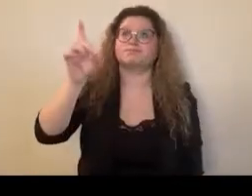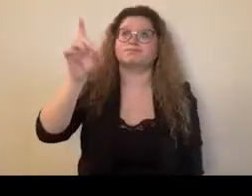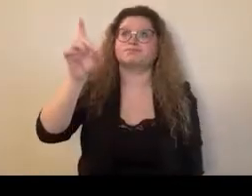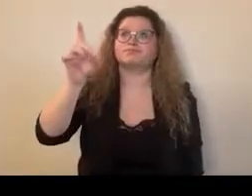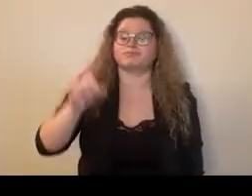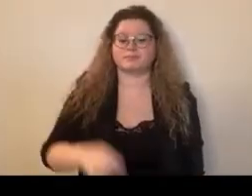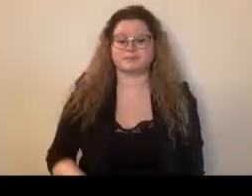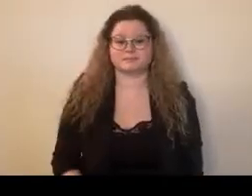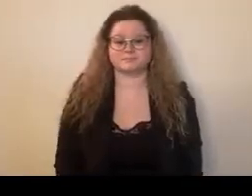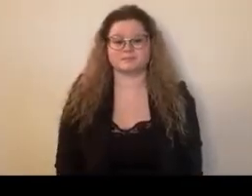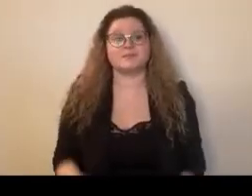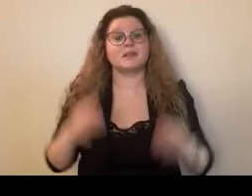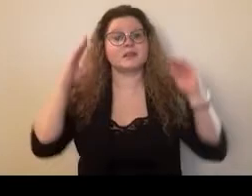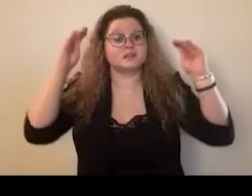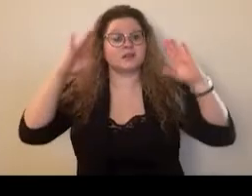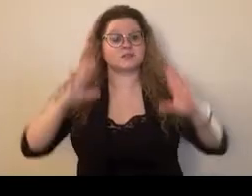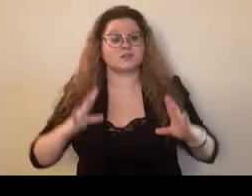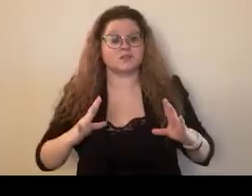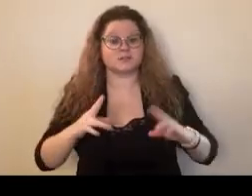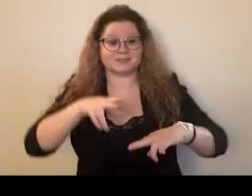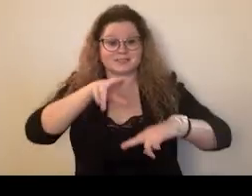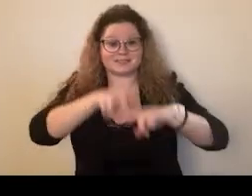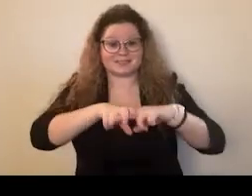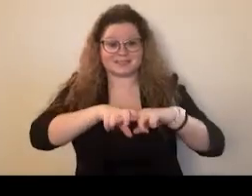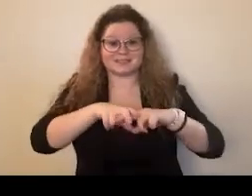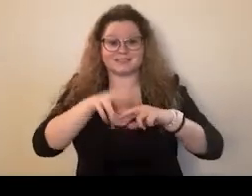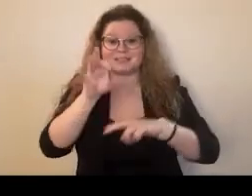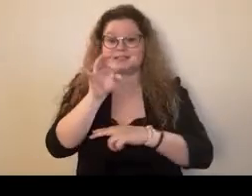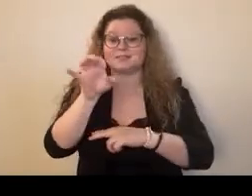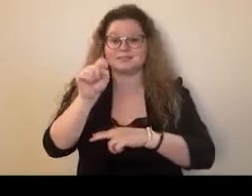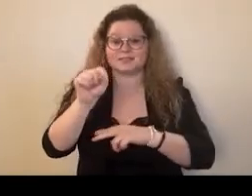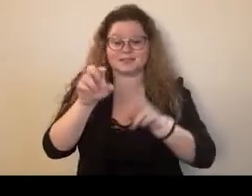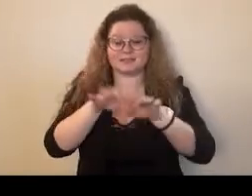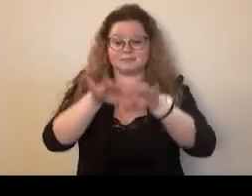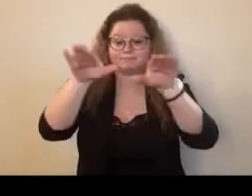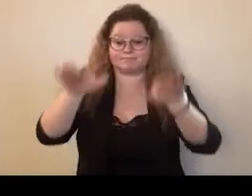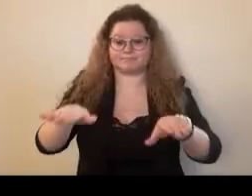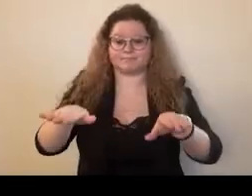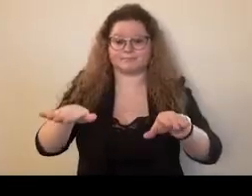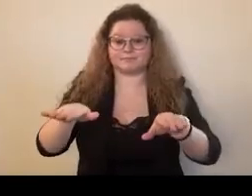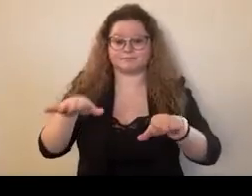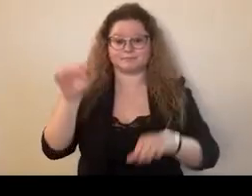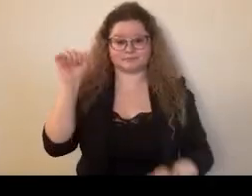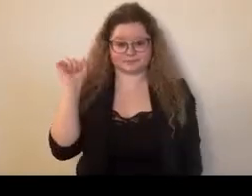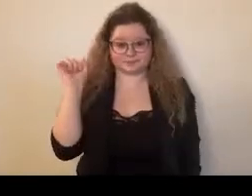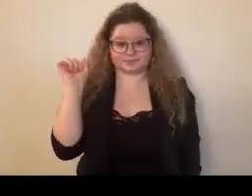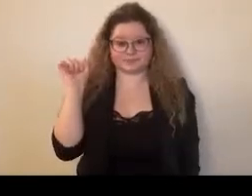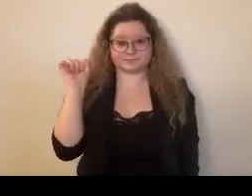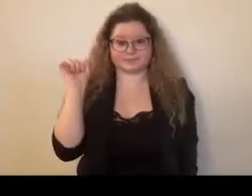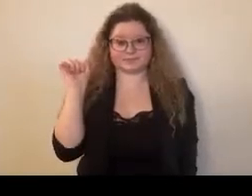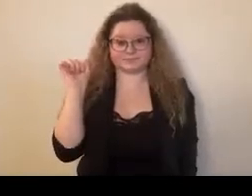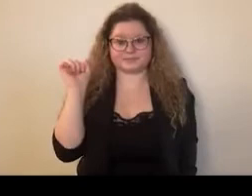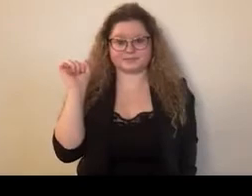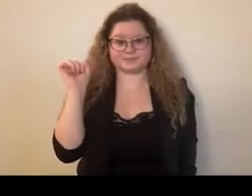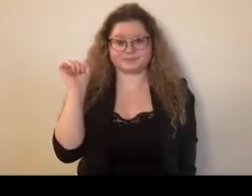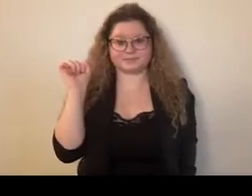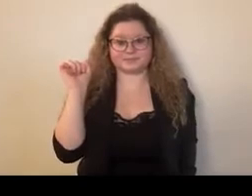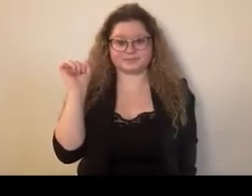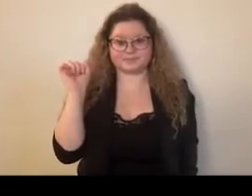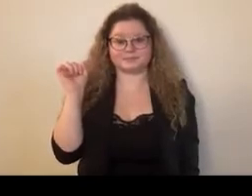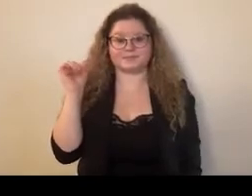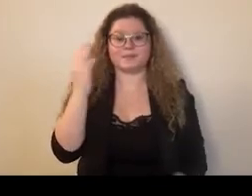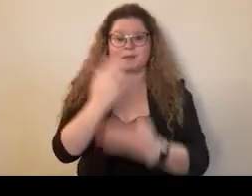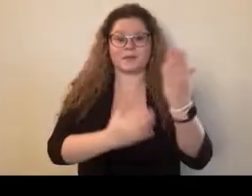instructor is seated with her feet slightly apart, with a straight spine, with her arms facing